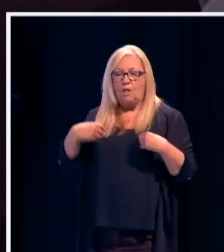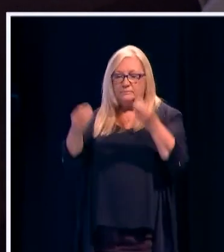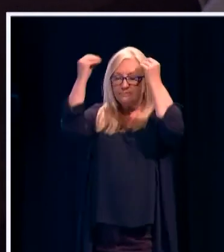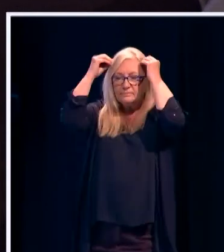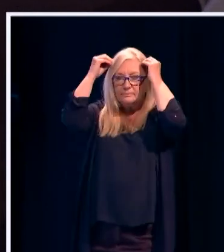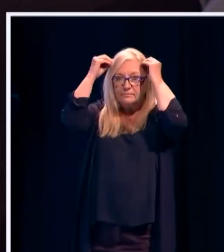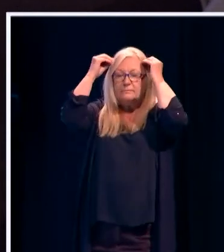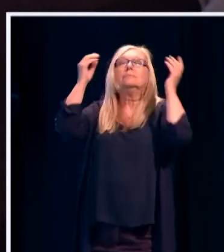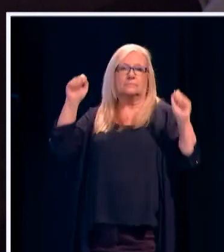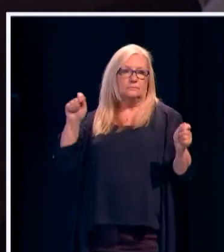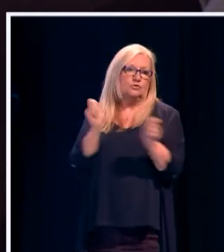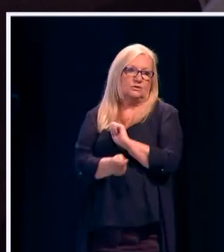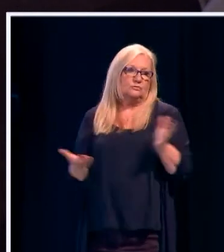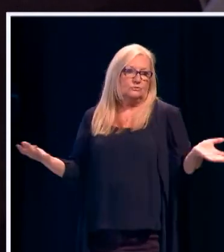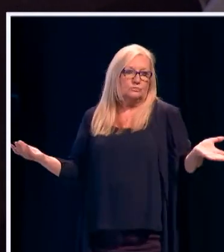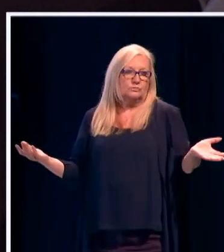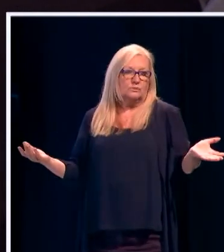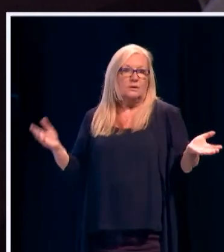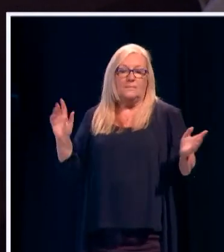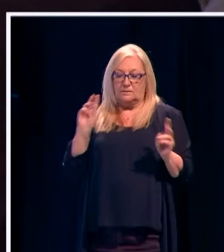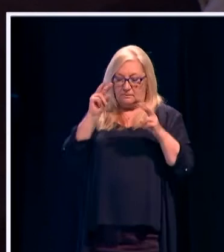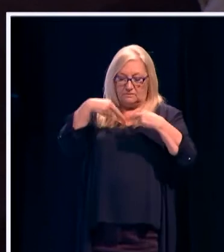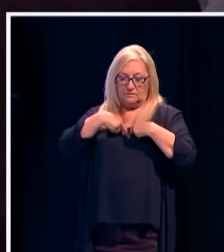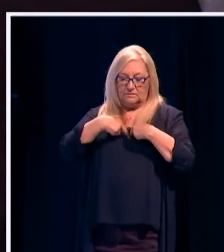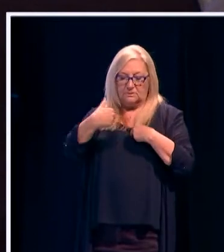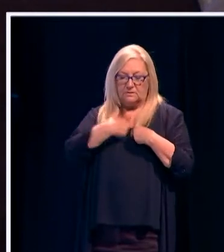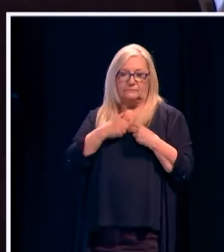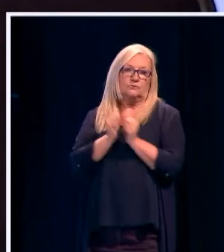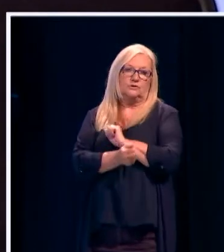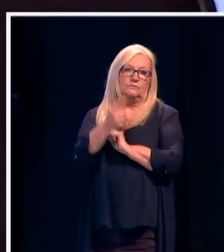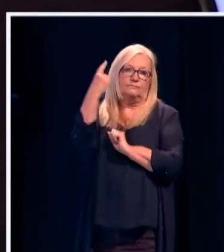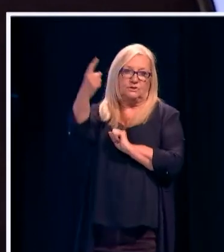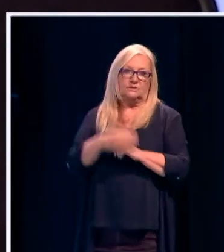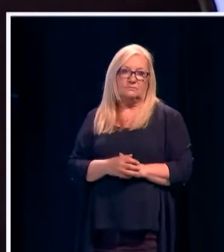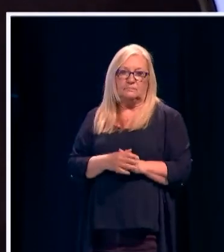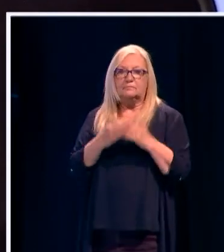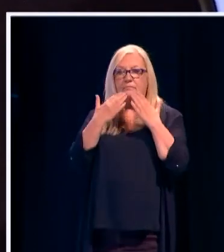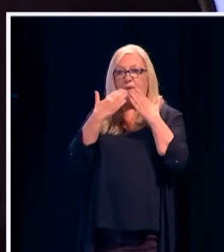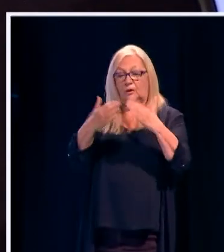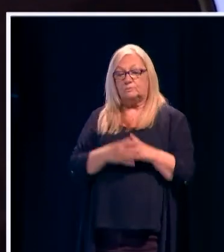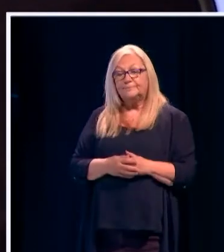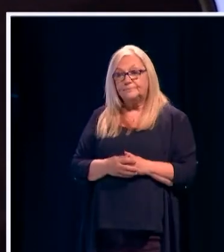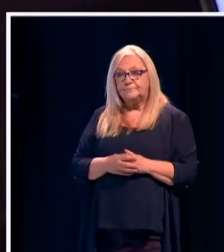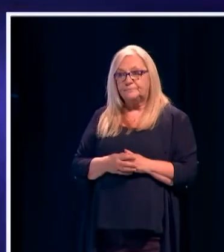we have to change ourselves first. Thank you. Yeah, thank you very much.